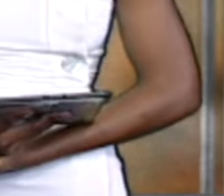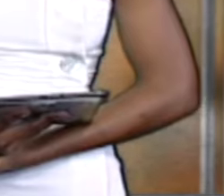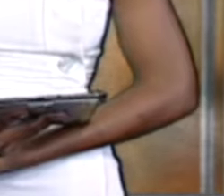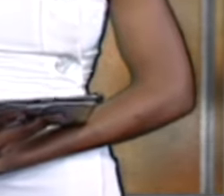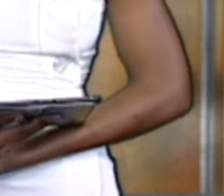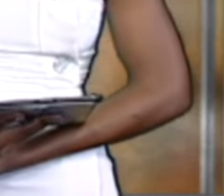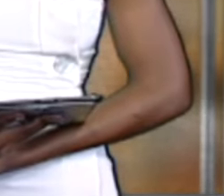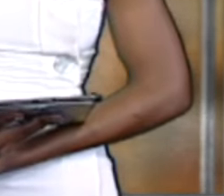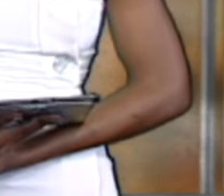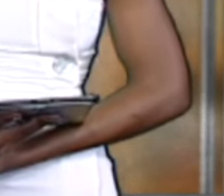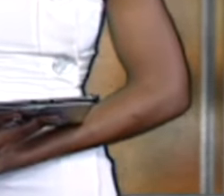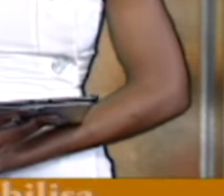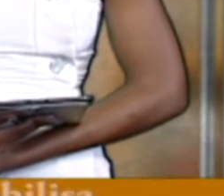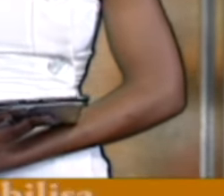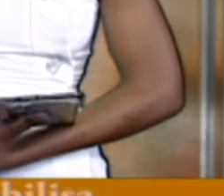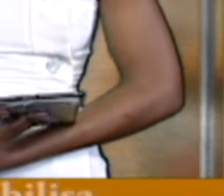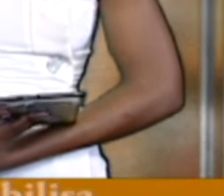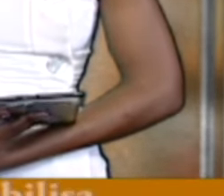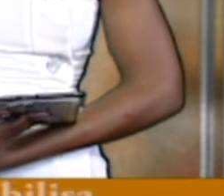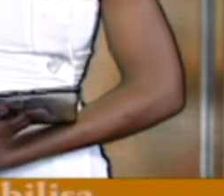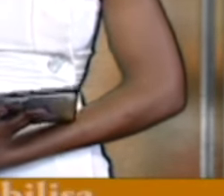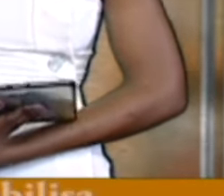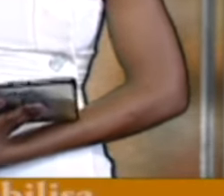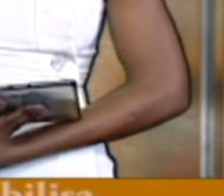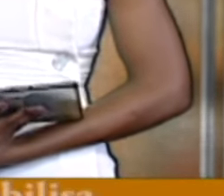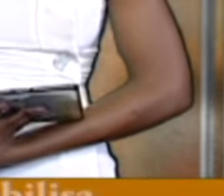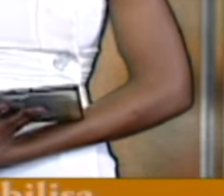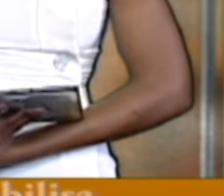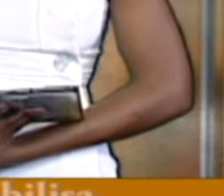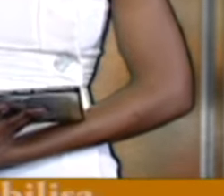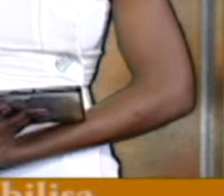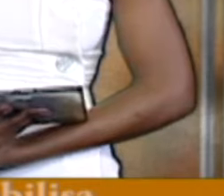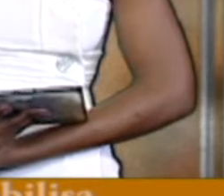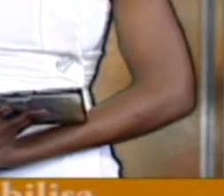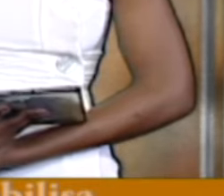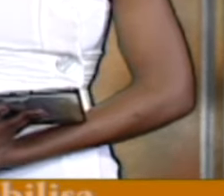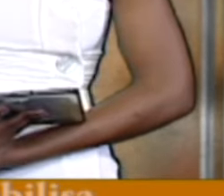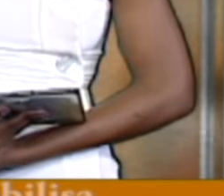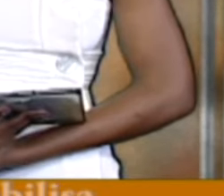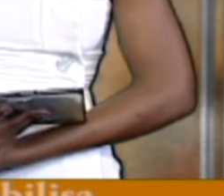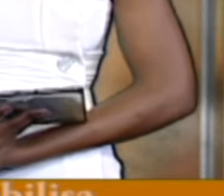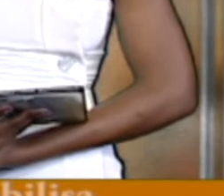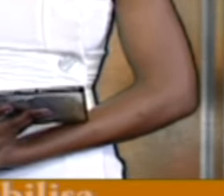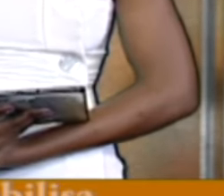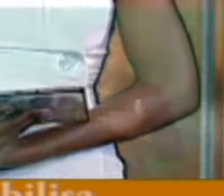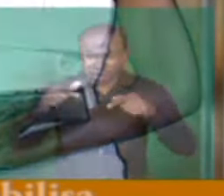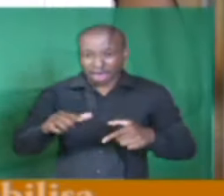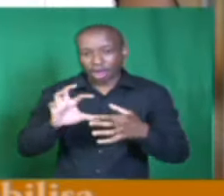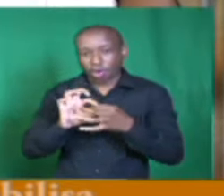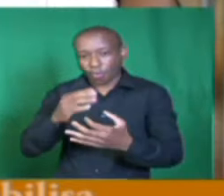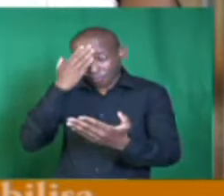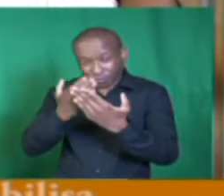A very good afternoon to this to our viewers on this lovely Friday, and welcome to our show Home Study,